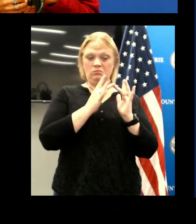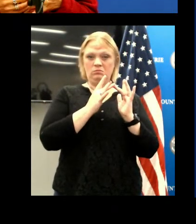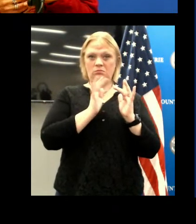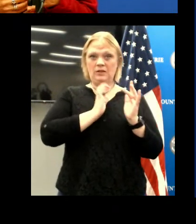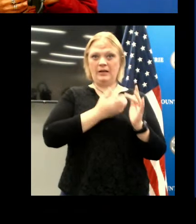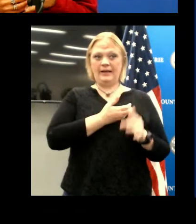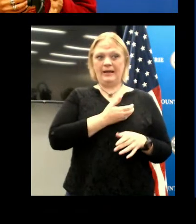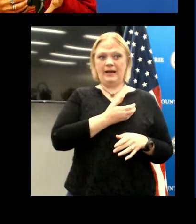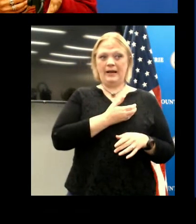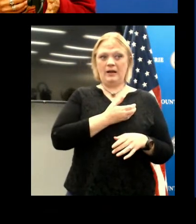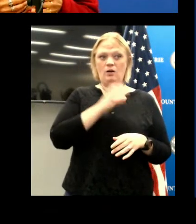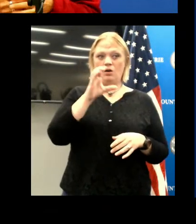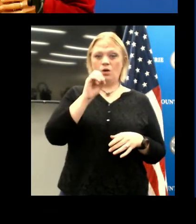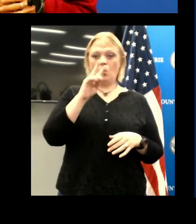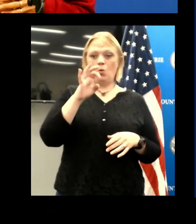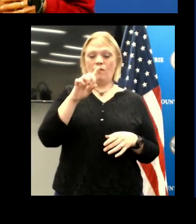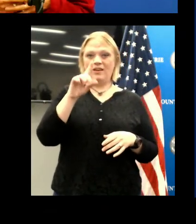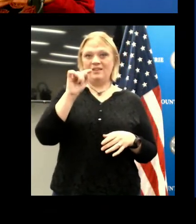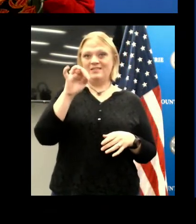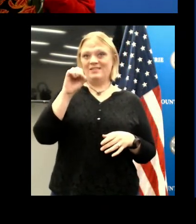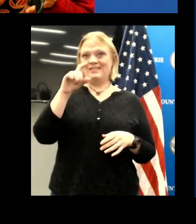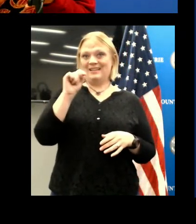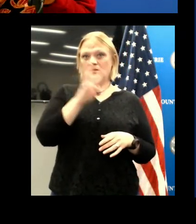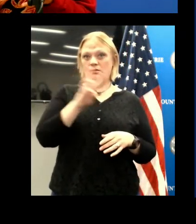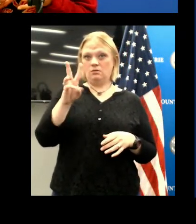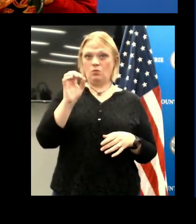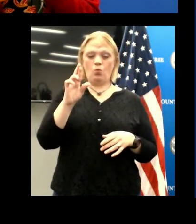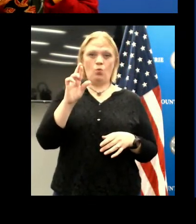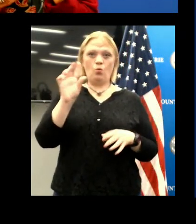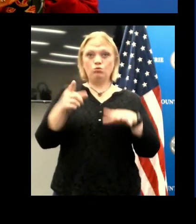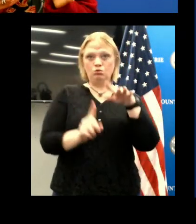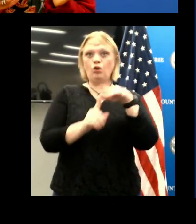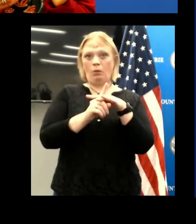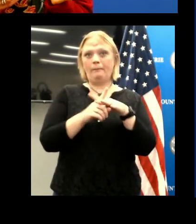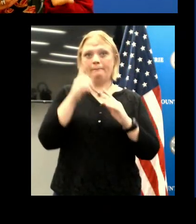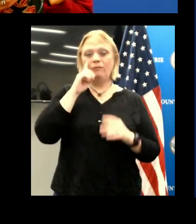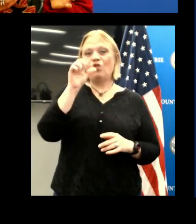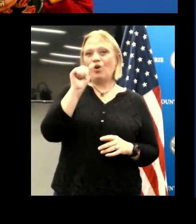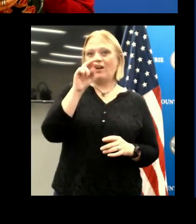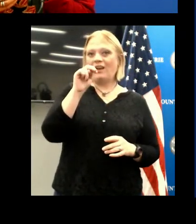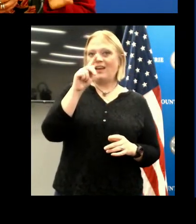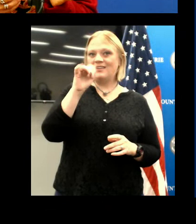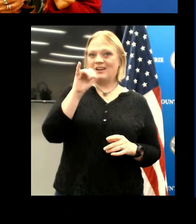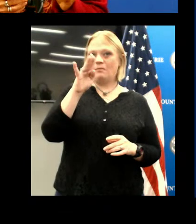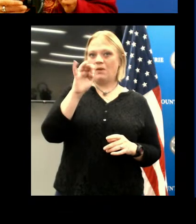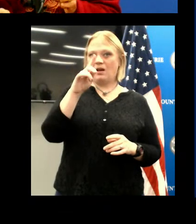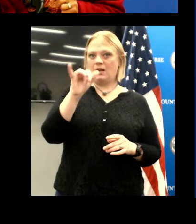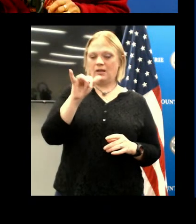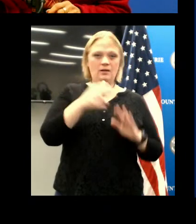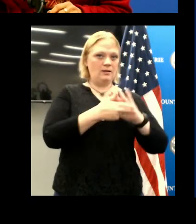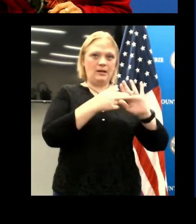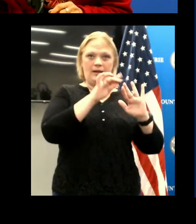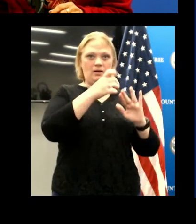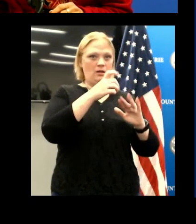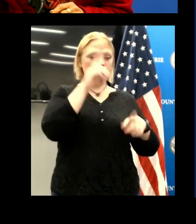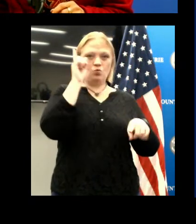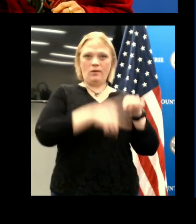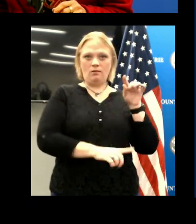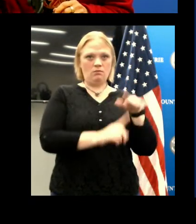County COVID test website, or you can just show up for the antibody tests, not the diagnostic